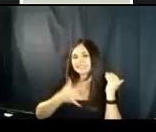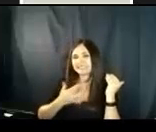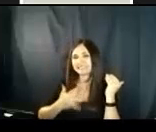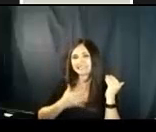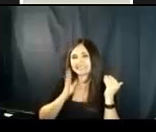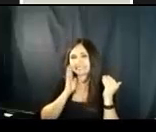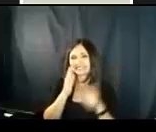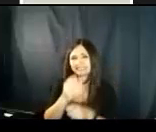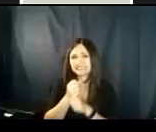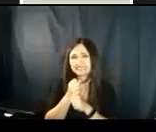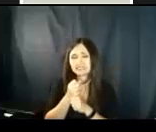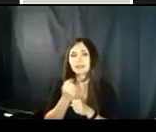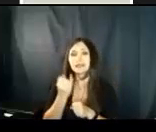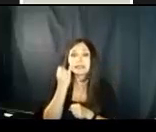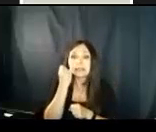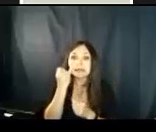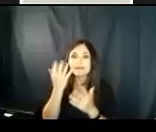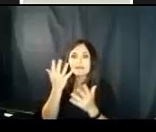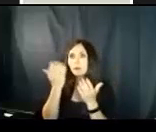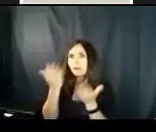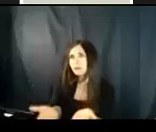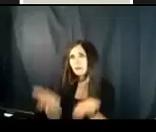so if I want them to provide,